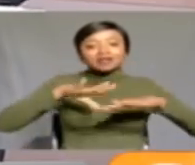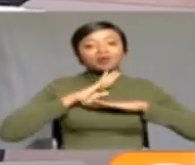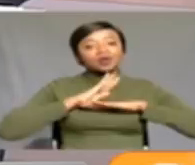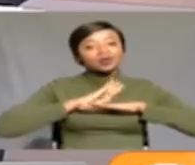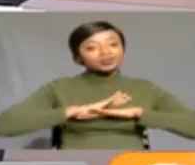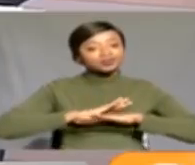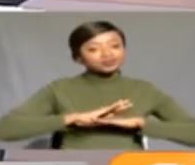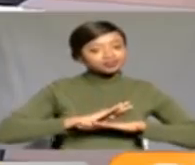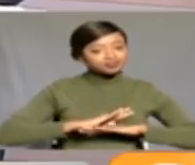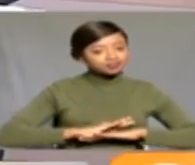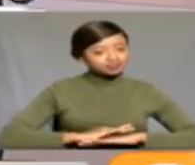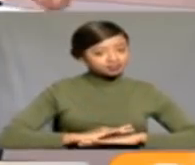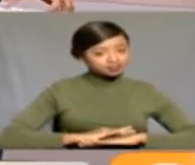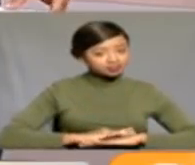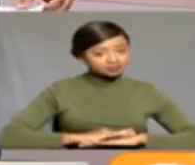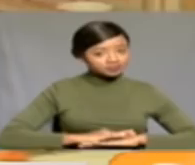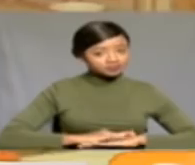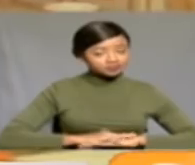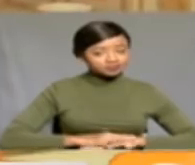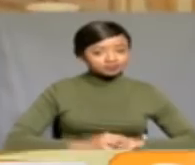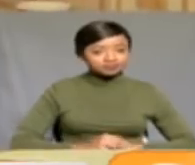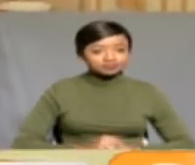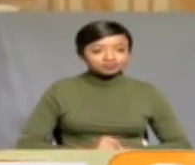to cope.